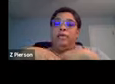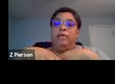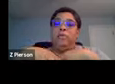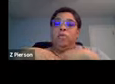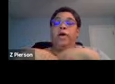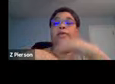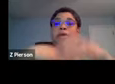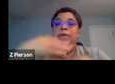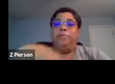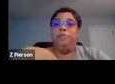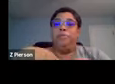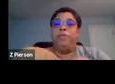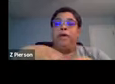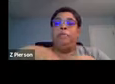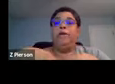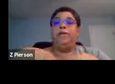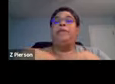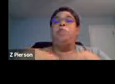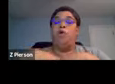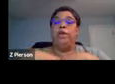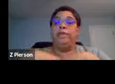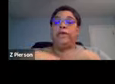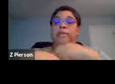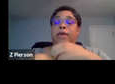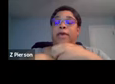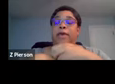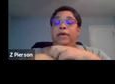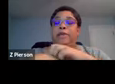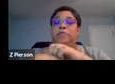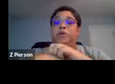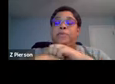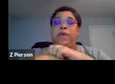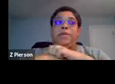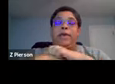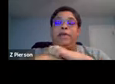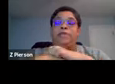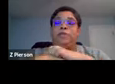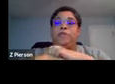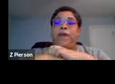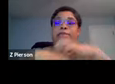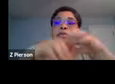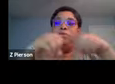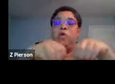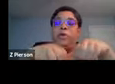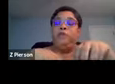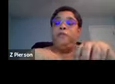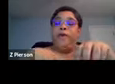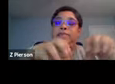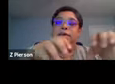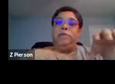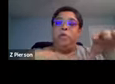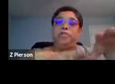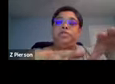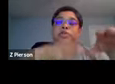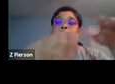and one, keep letting more kids come in, as well as maybe not so fast, growing too